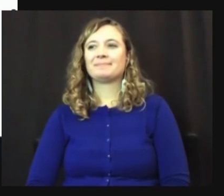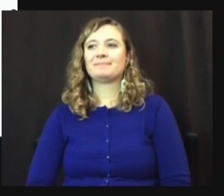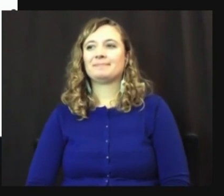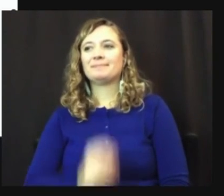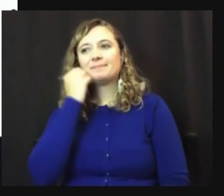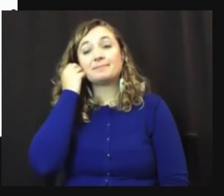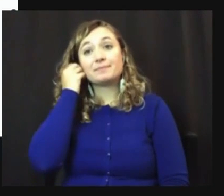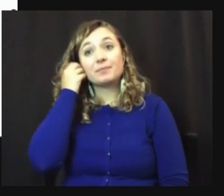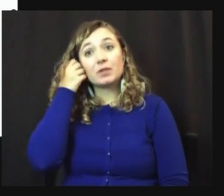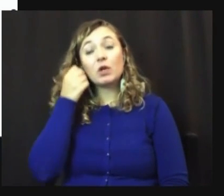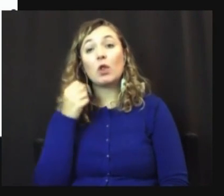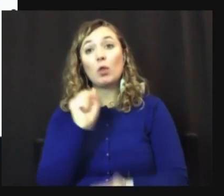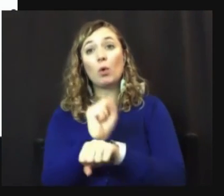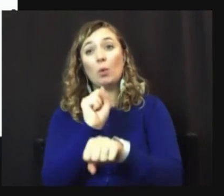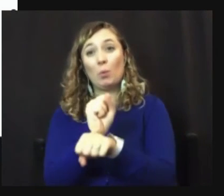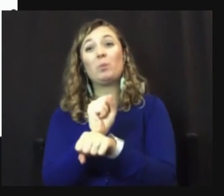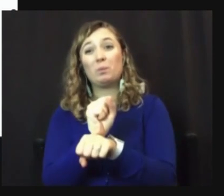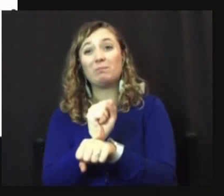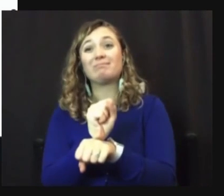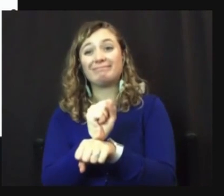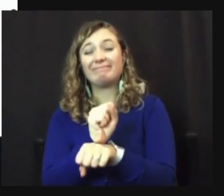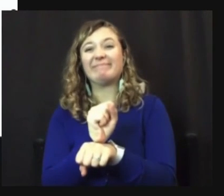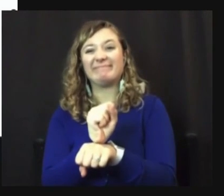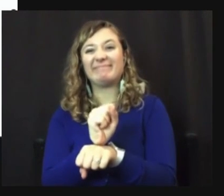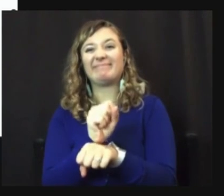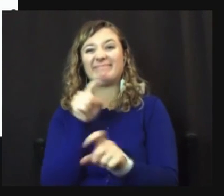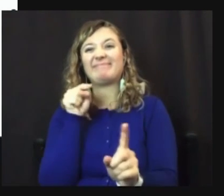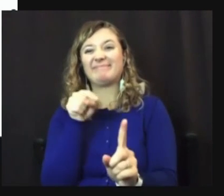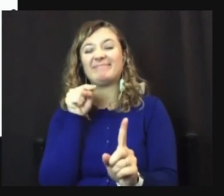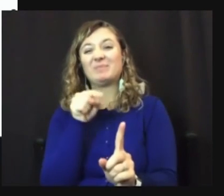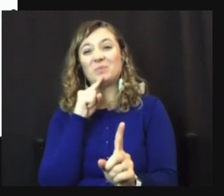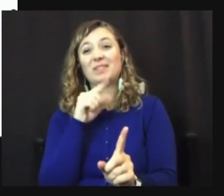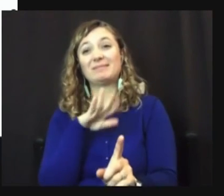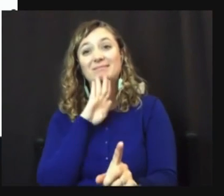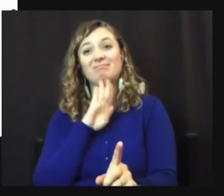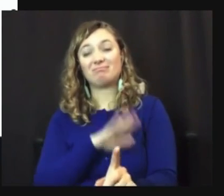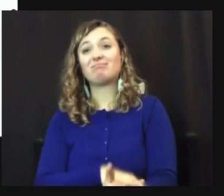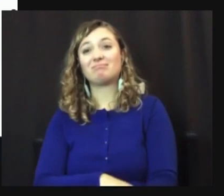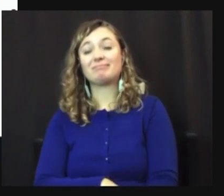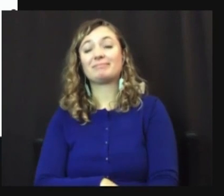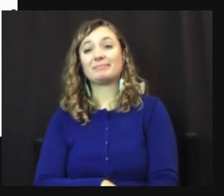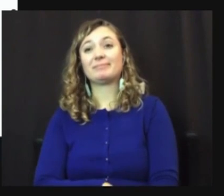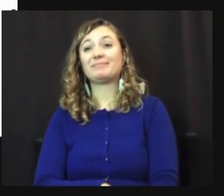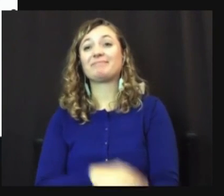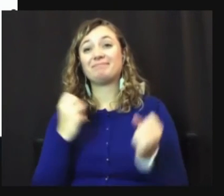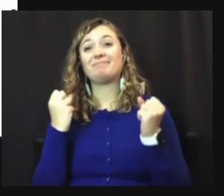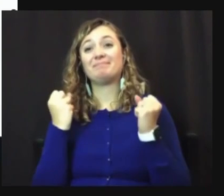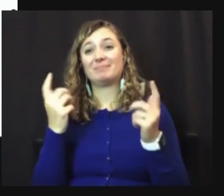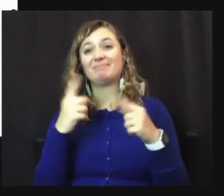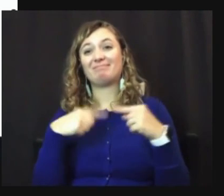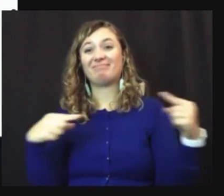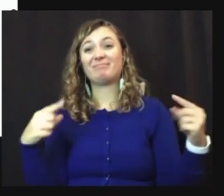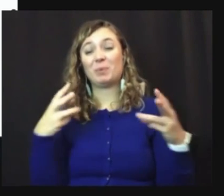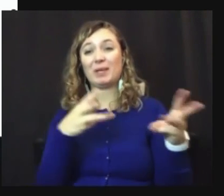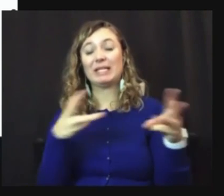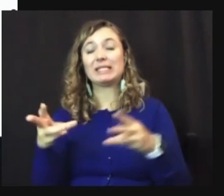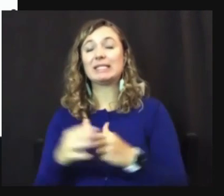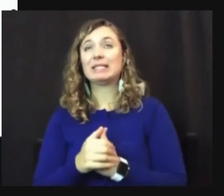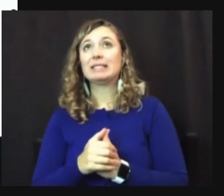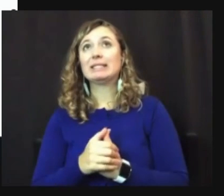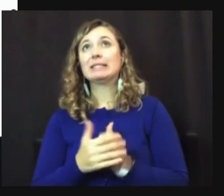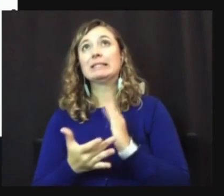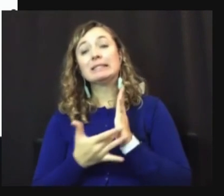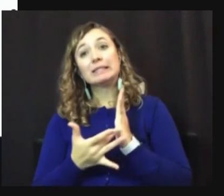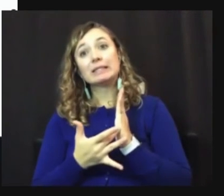the workplace is really frustrating in a lot of ways because technically we're supposed to be covered